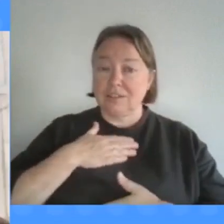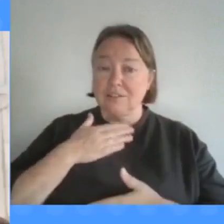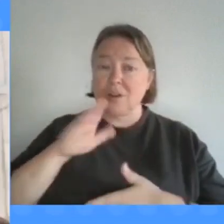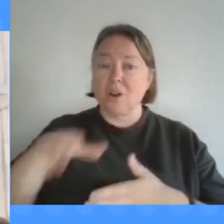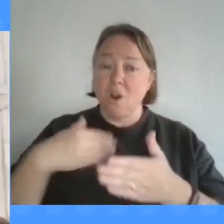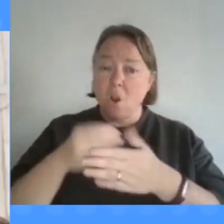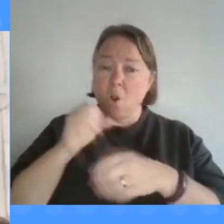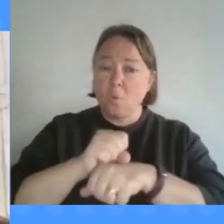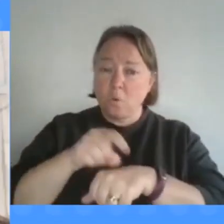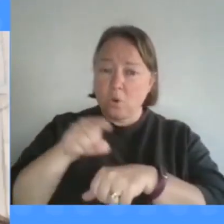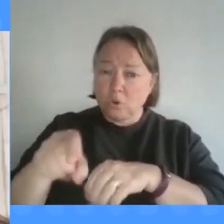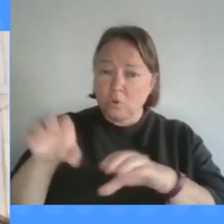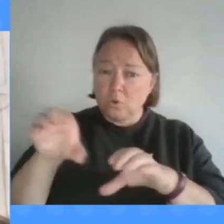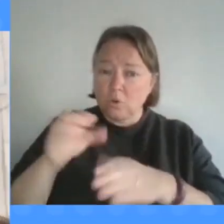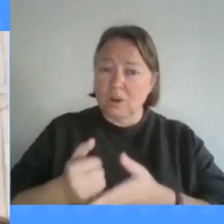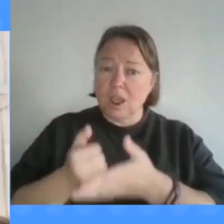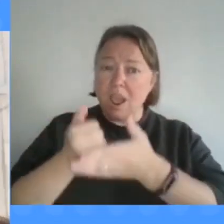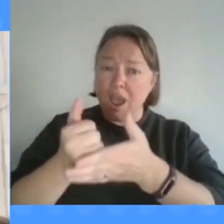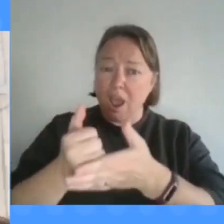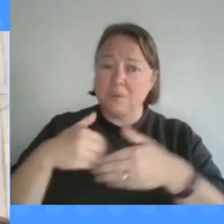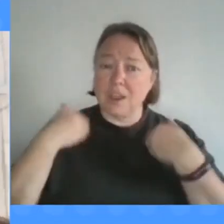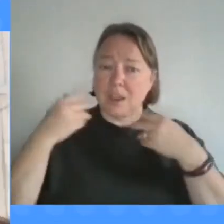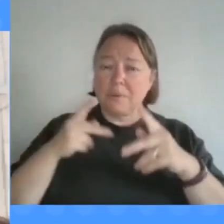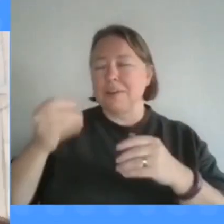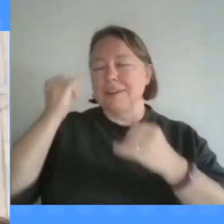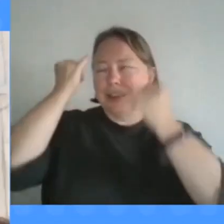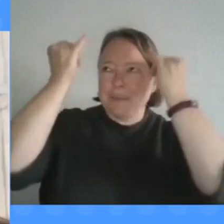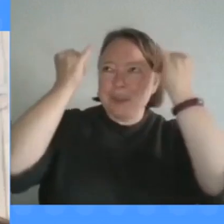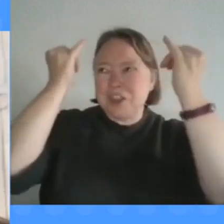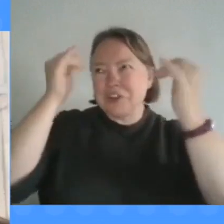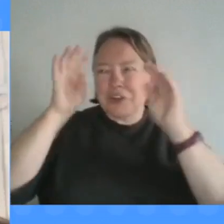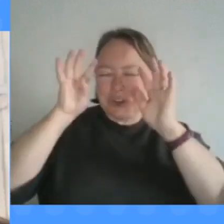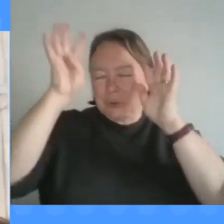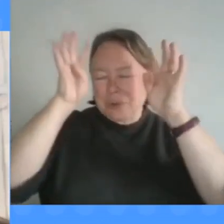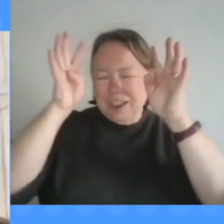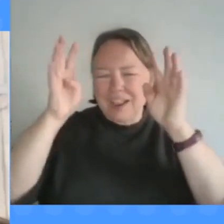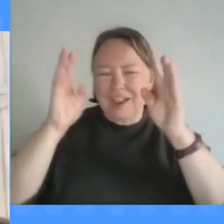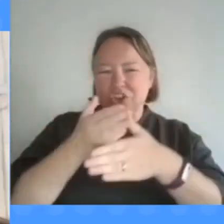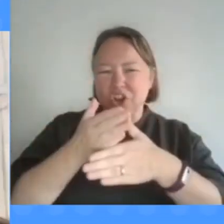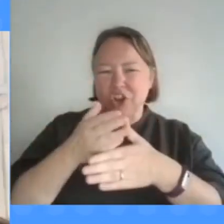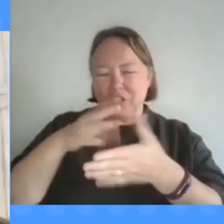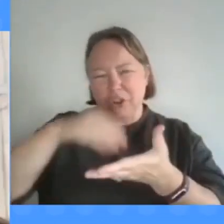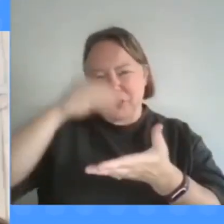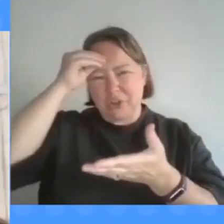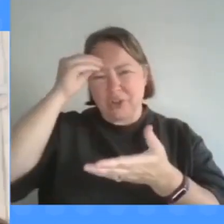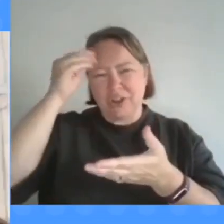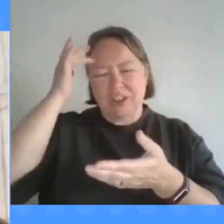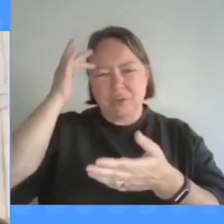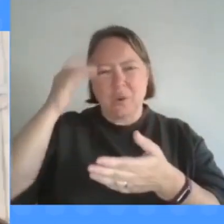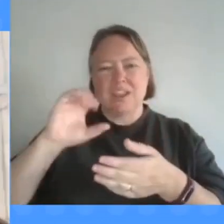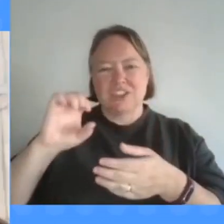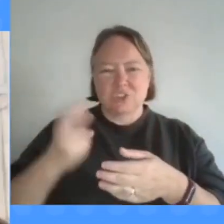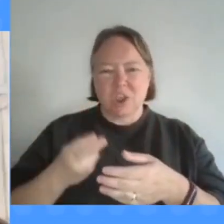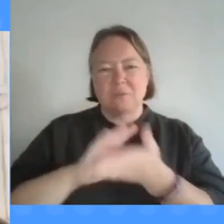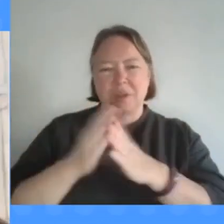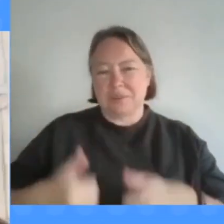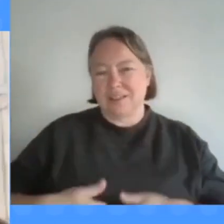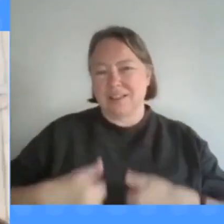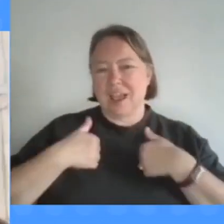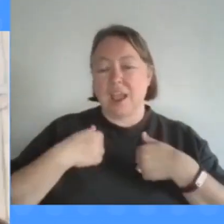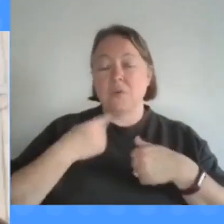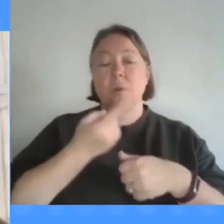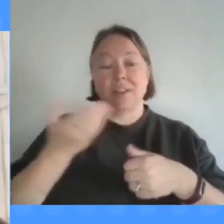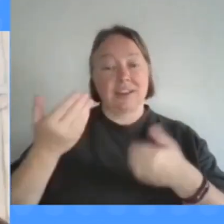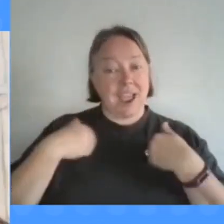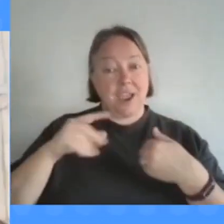of the work that you do to help young people imagine, create, share, and learn. That's really what makes Scratch come alive. It's one thing to have the